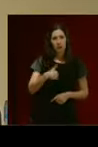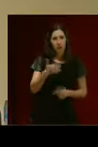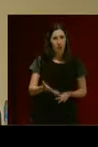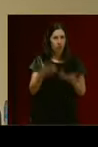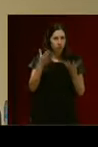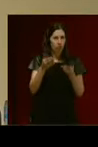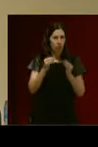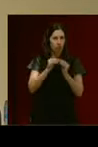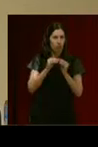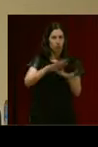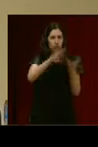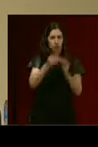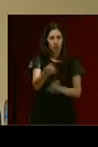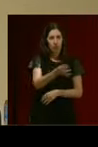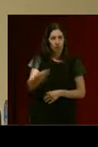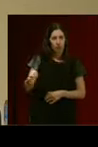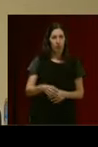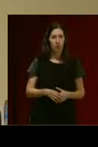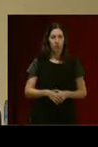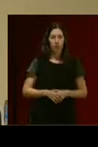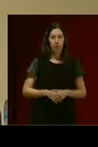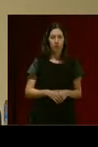less than half.